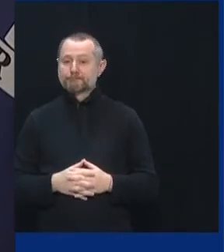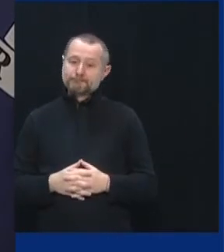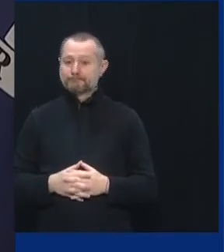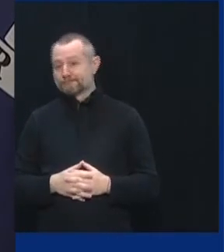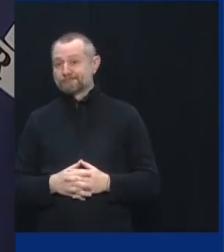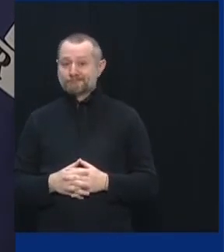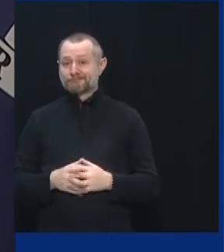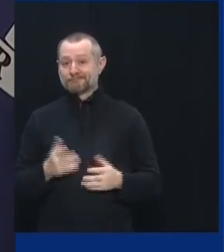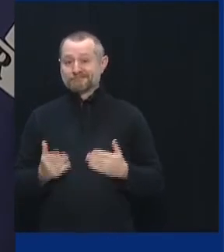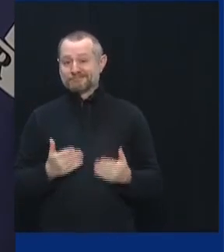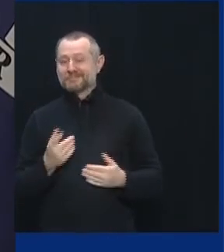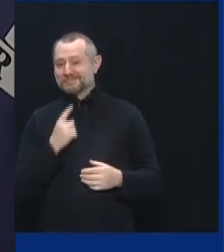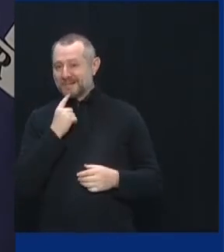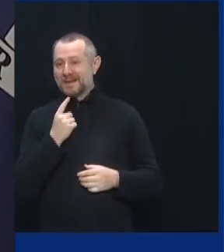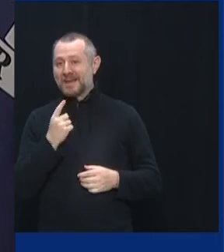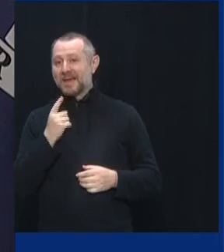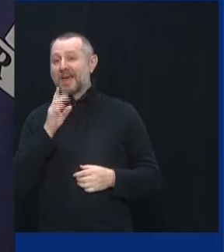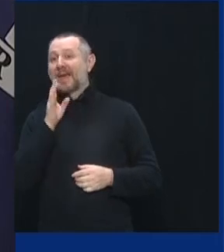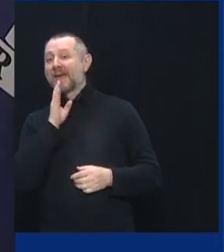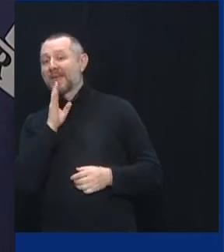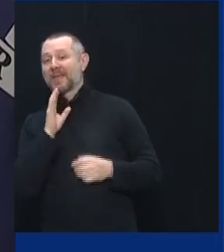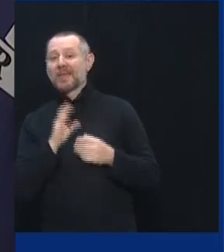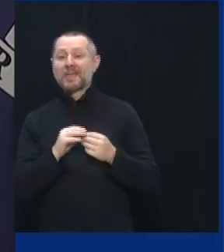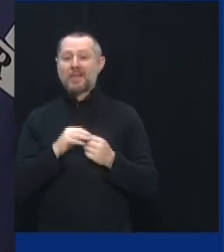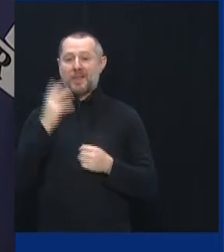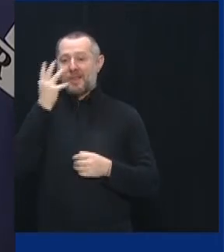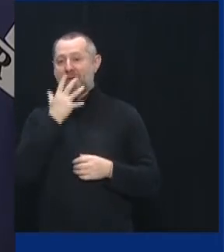it's all posturing, right?